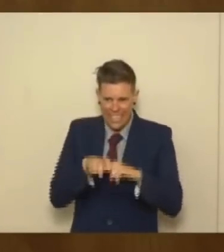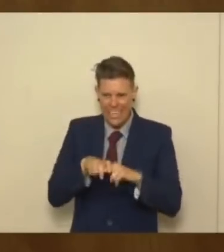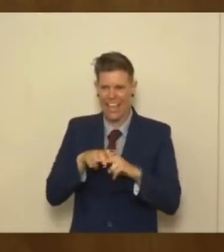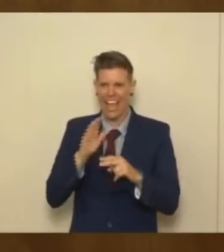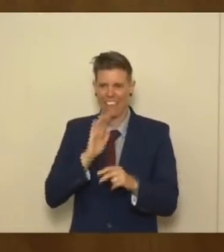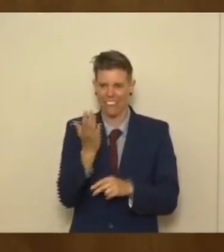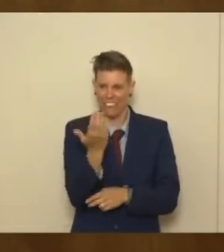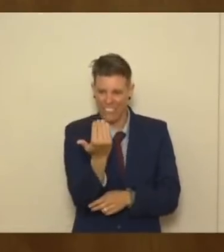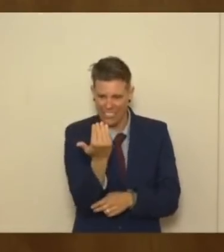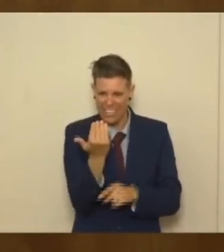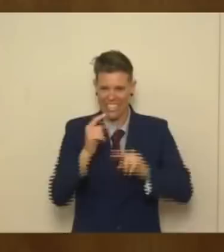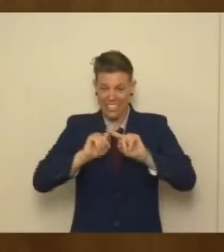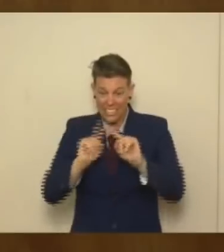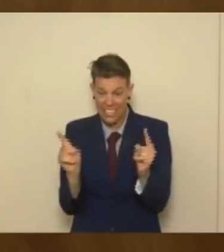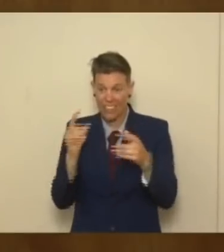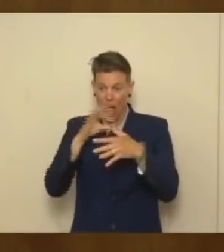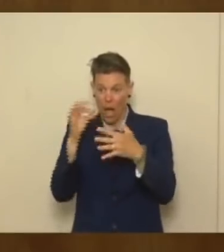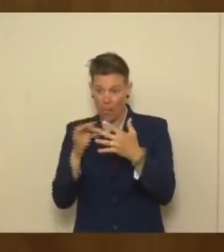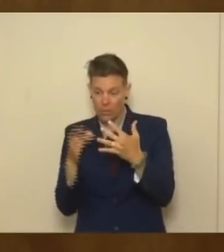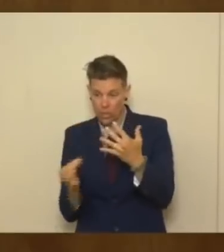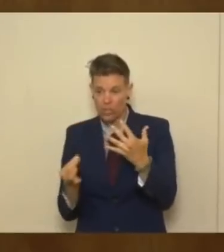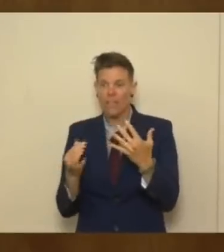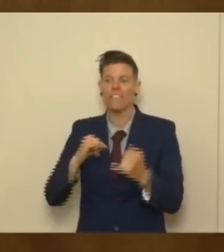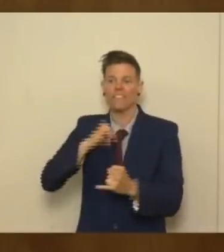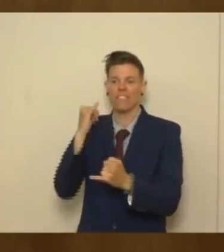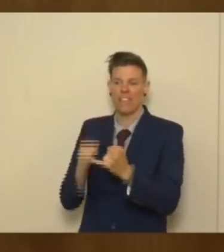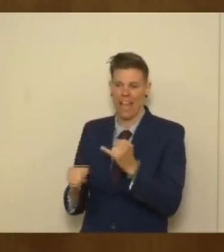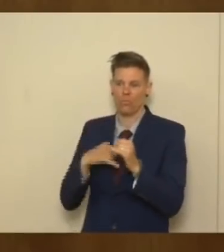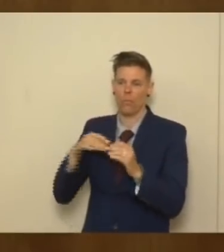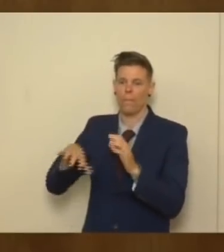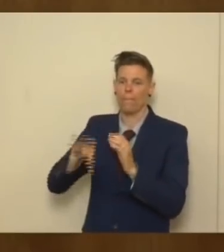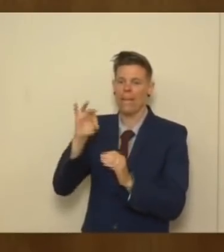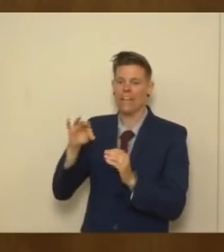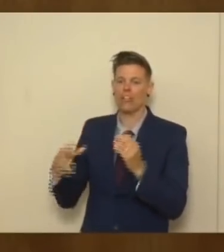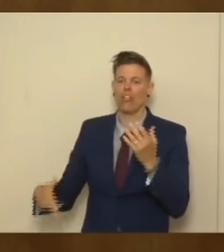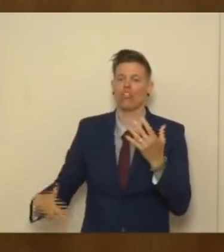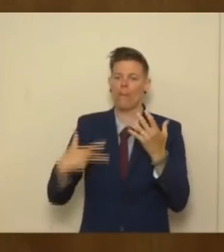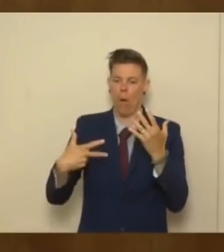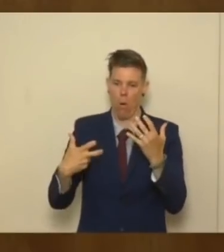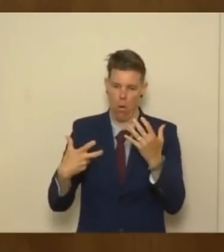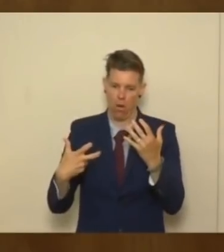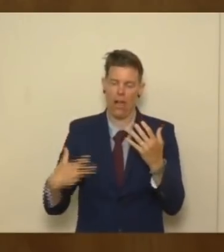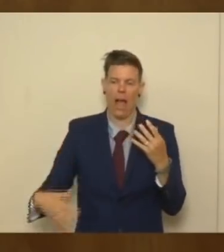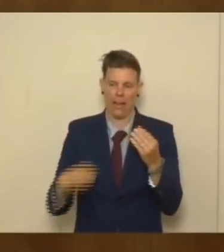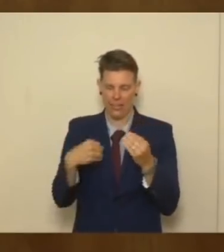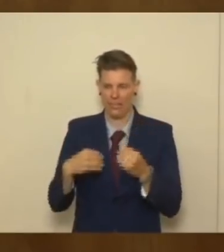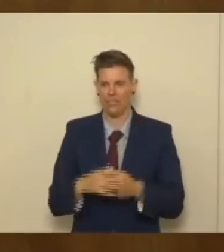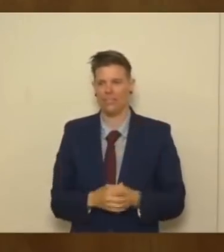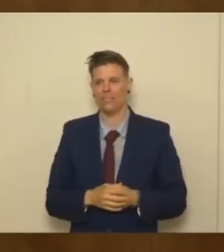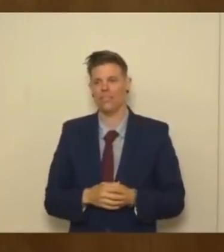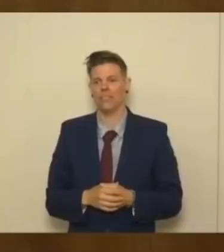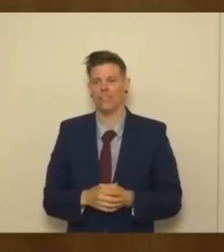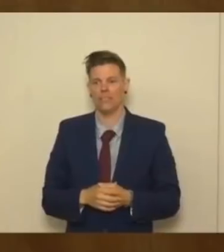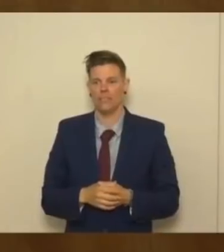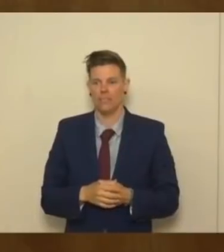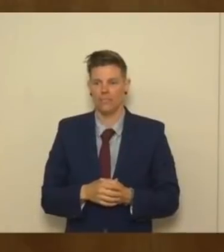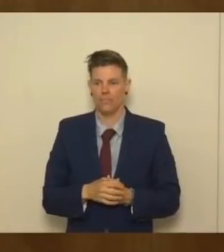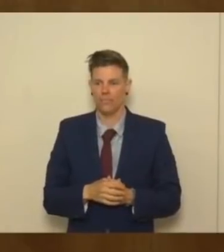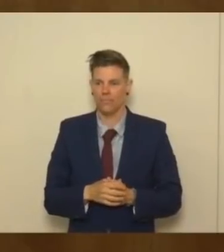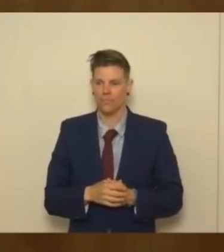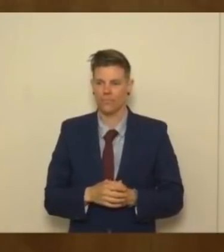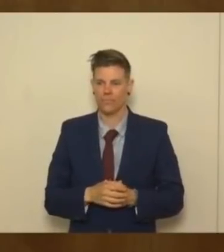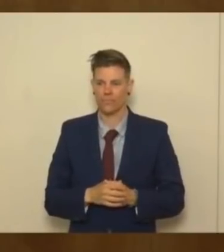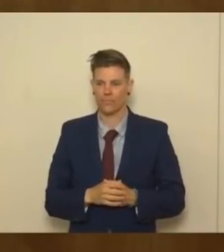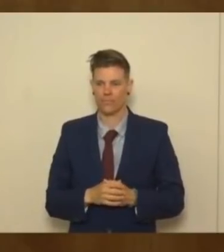more models. But in large groups there was 4 or 5 days of school